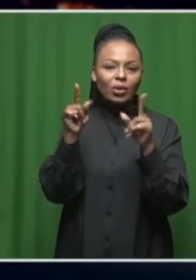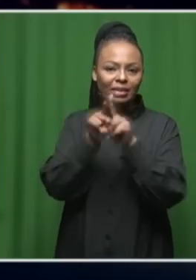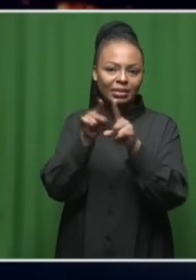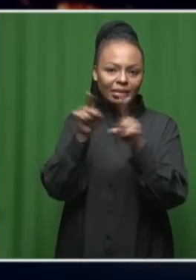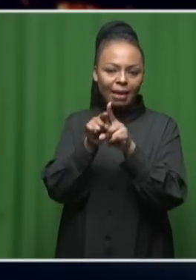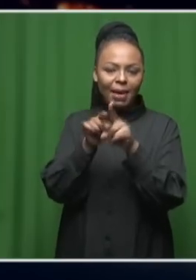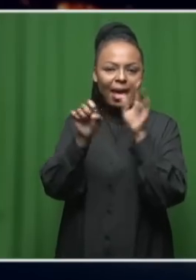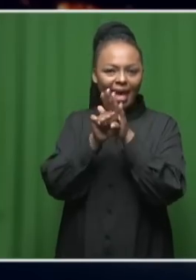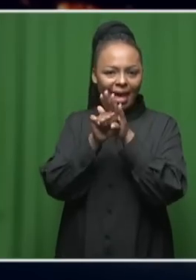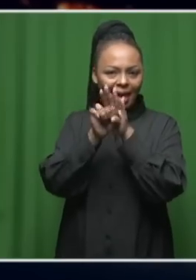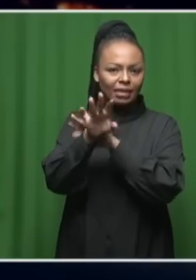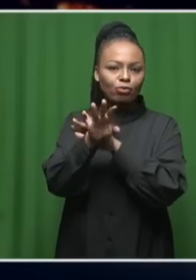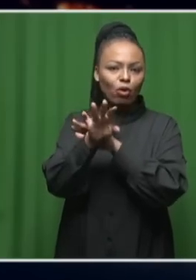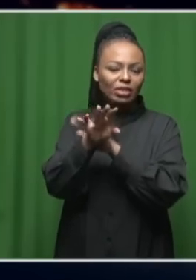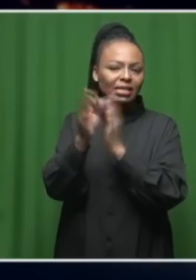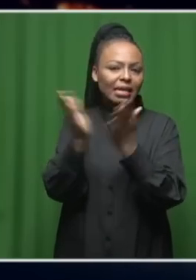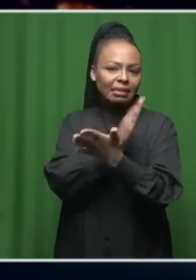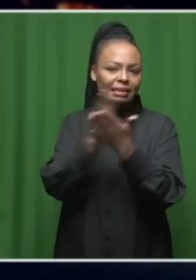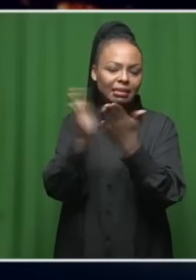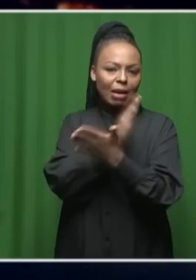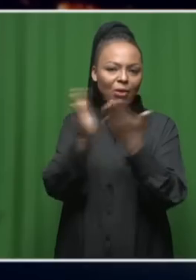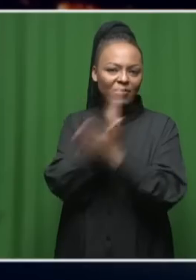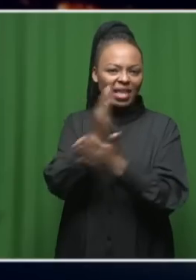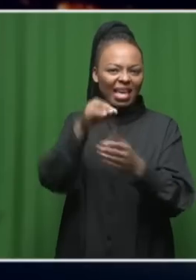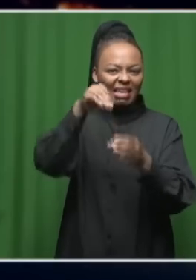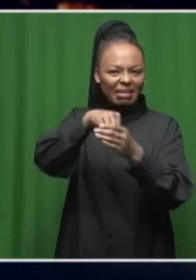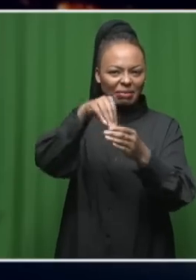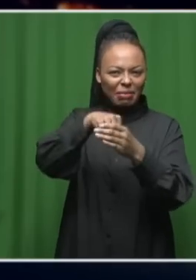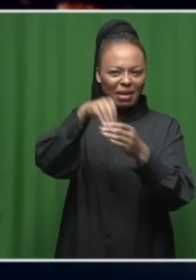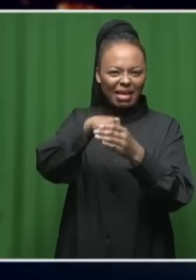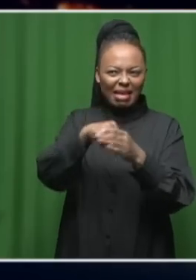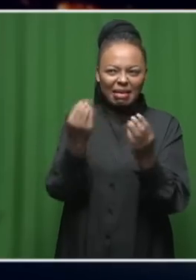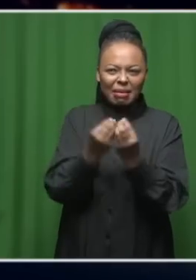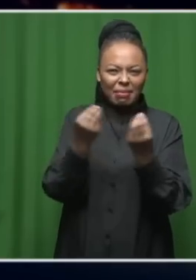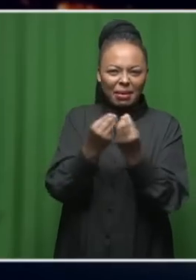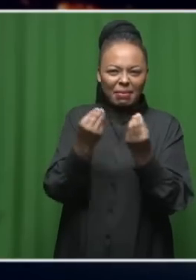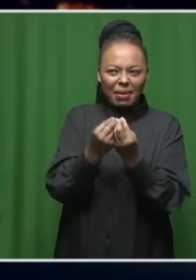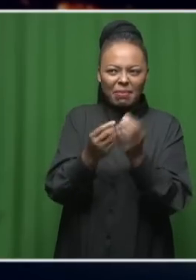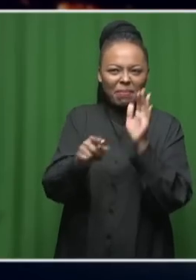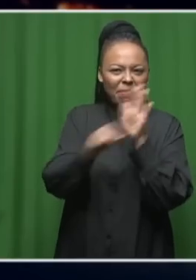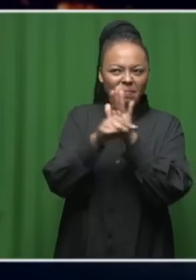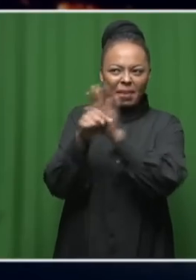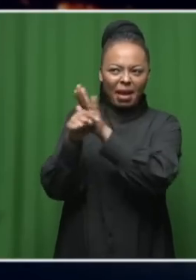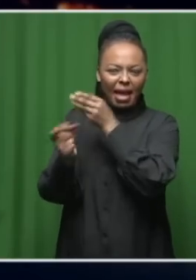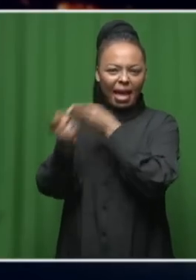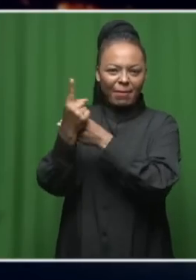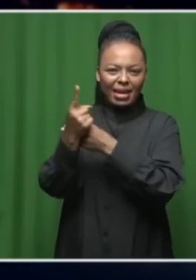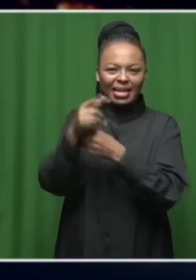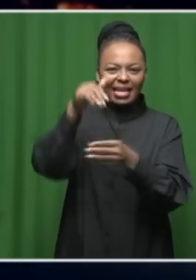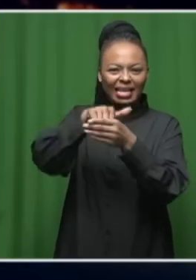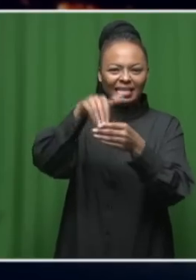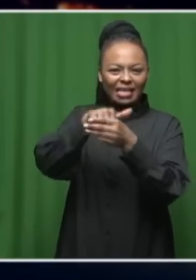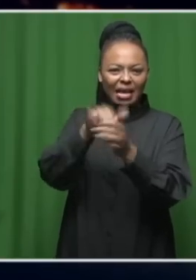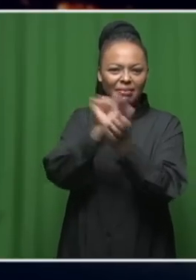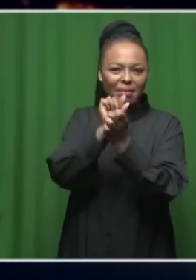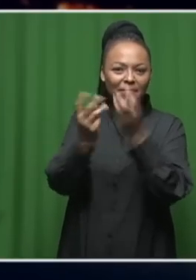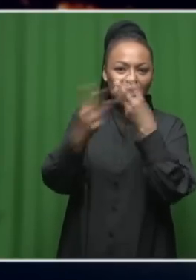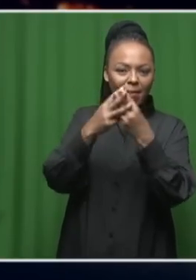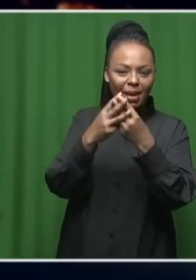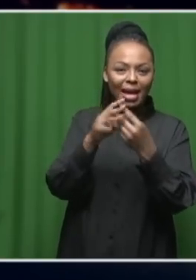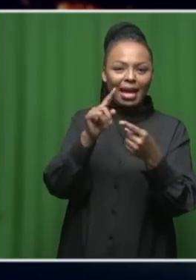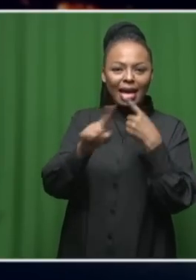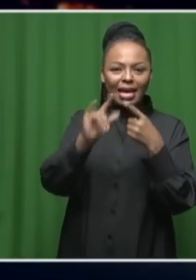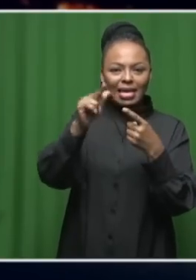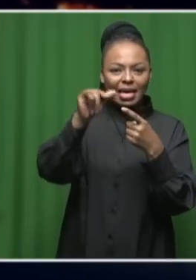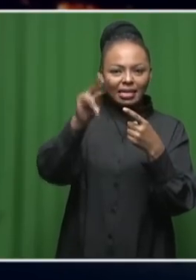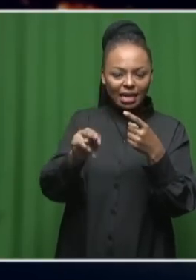in exposing some of the shenanigans going on in our prison system. So Gayton and Ruth, thank